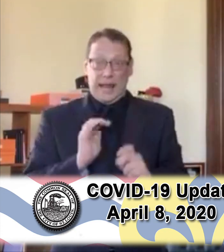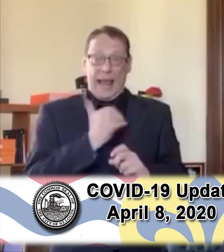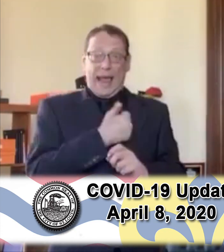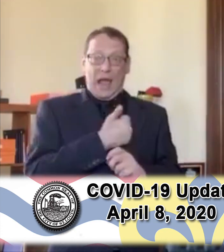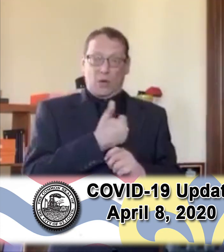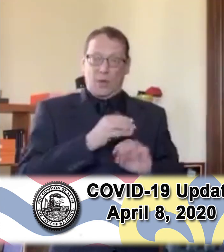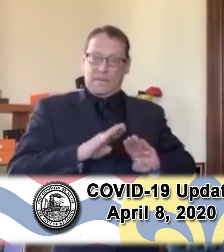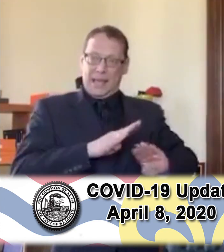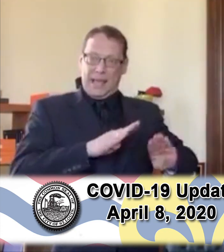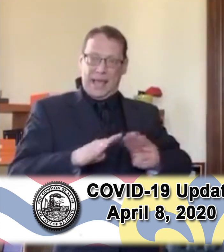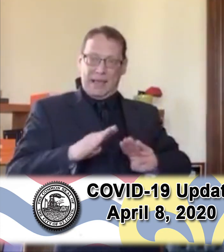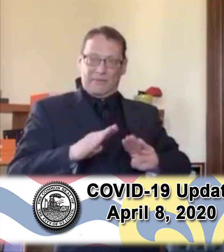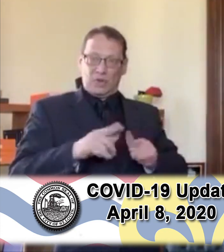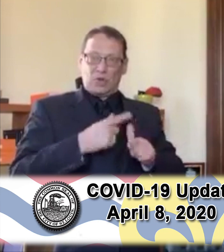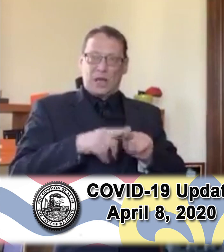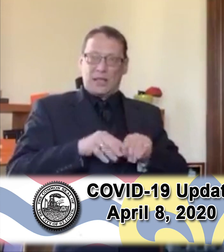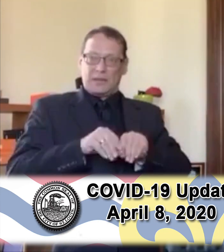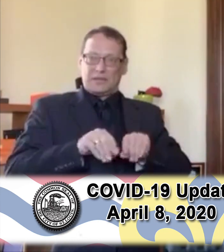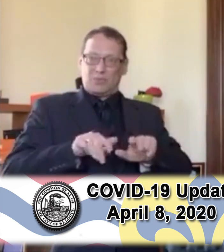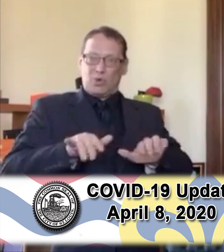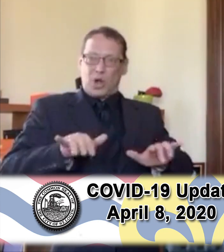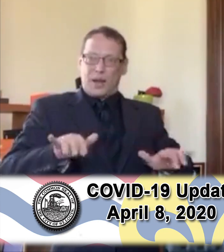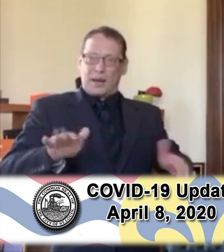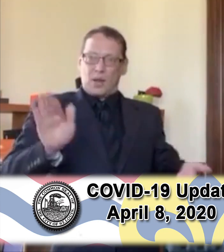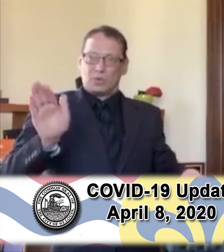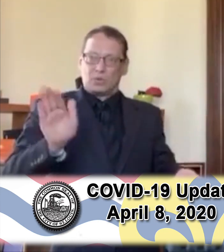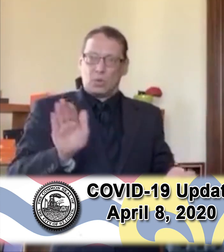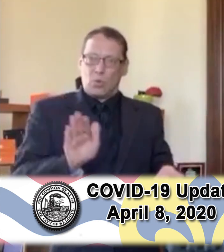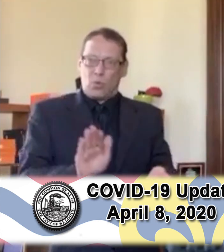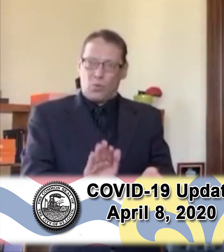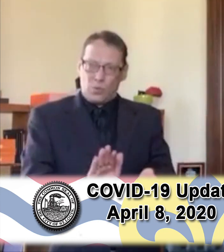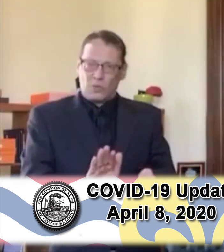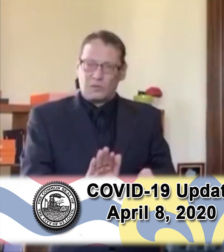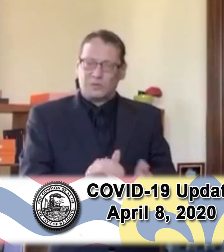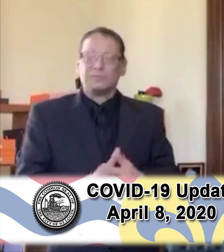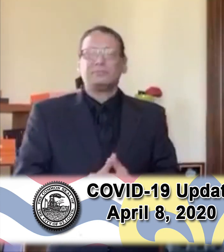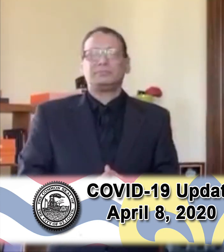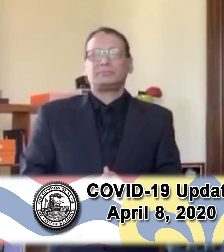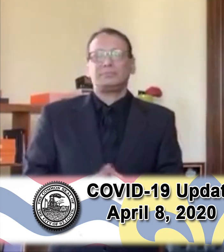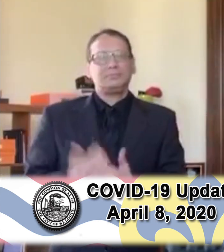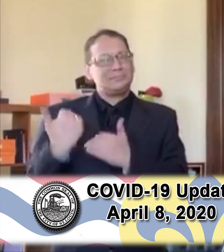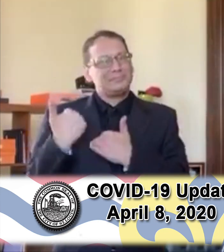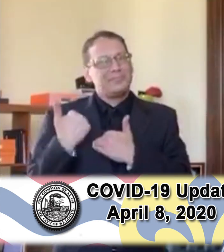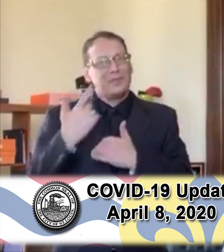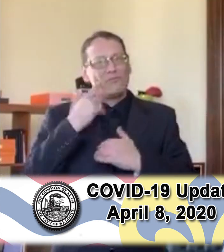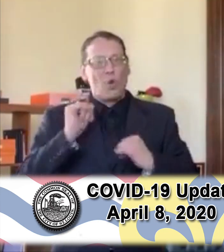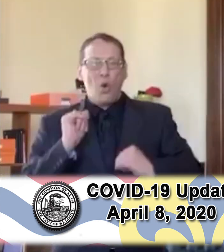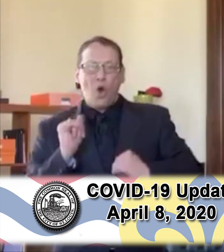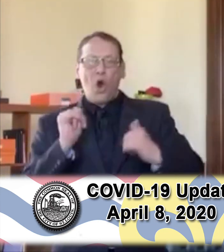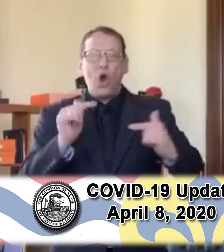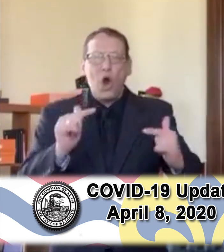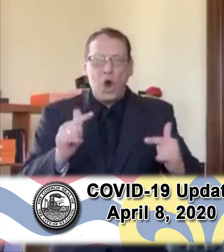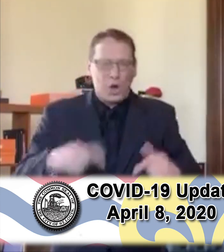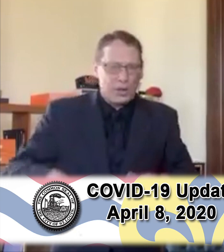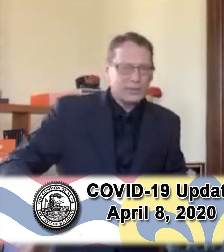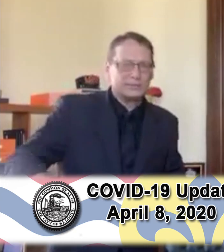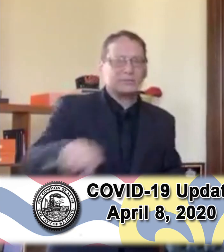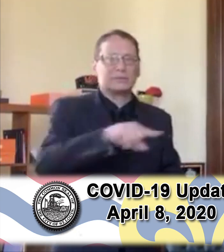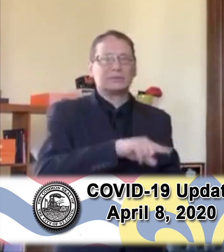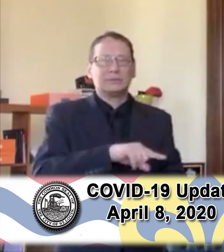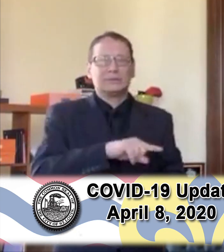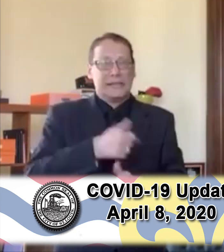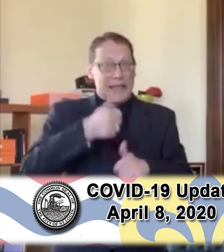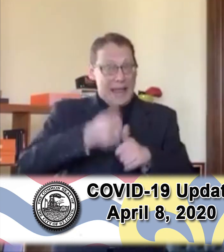behavior to slow the spread of COVID-19. And so it's so important. I call on everybody who's on